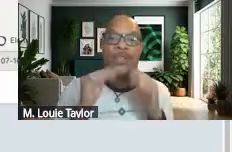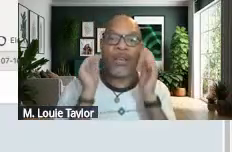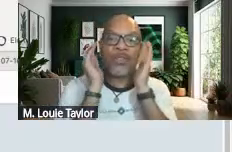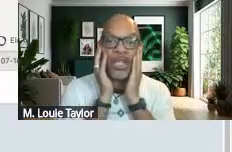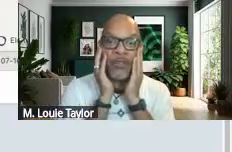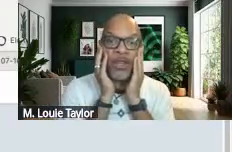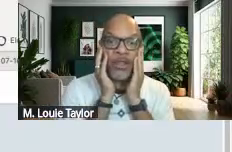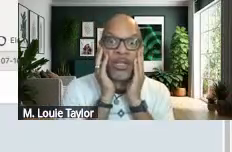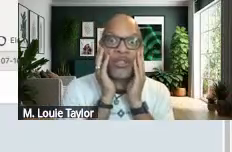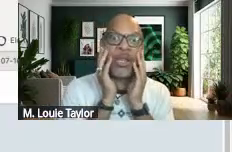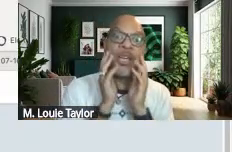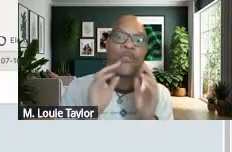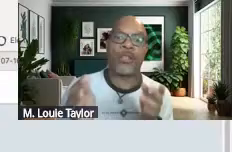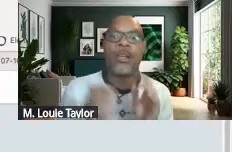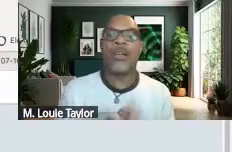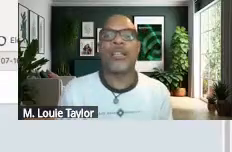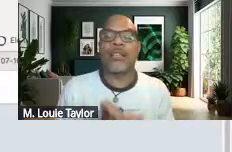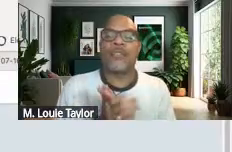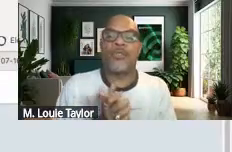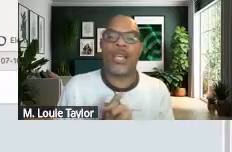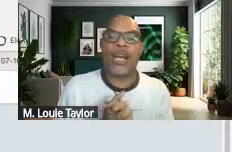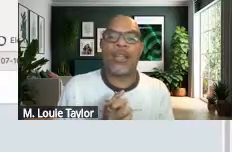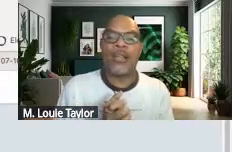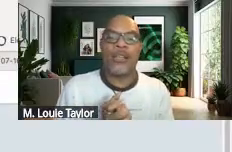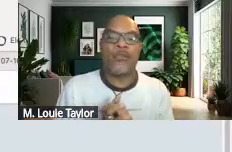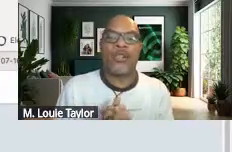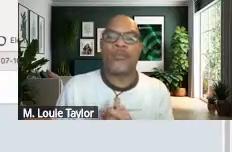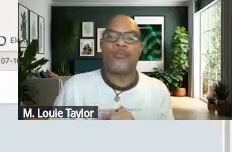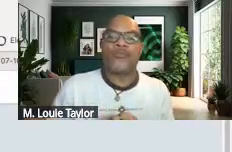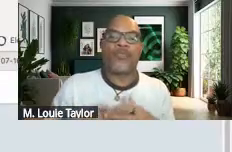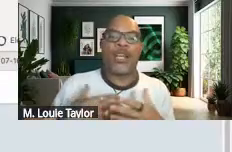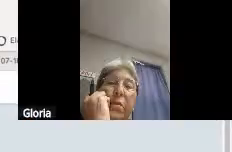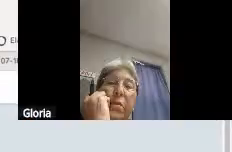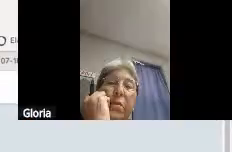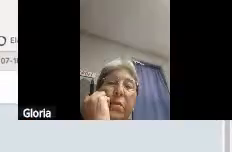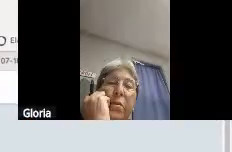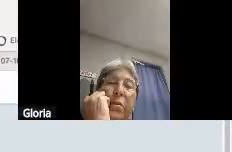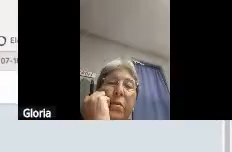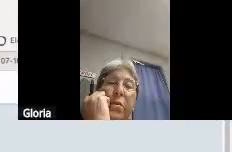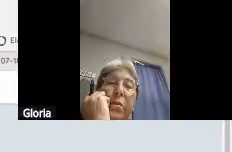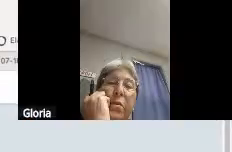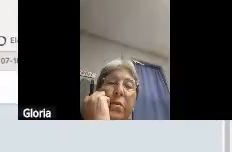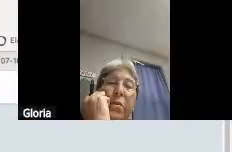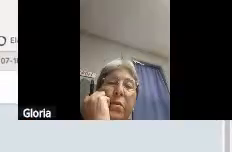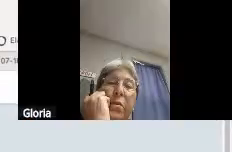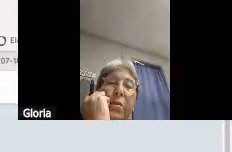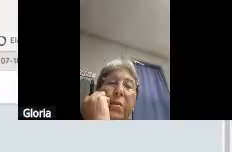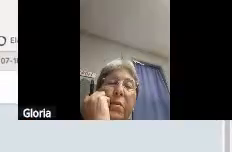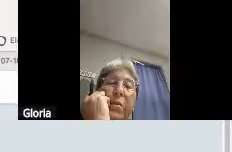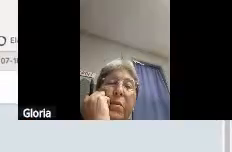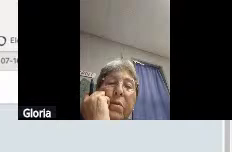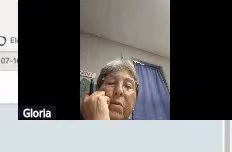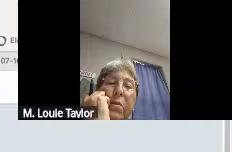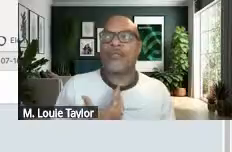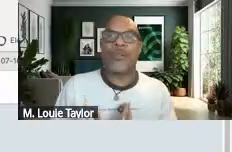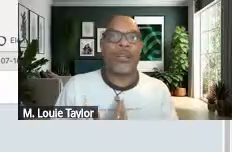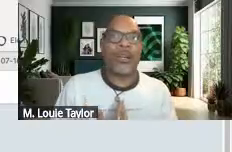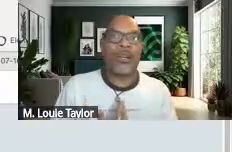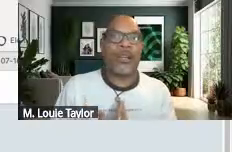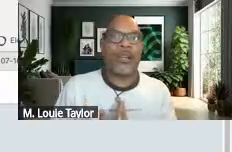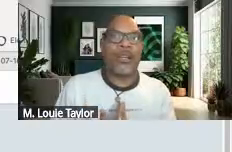Hey, have you looked at that video I sent you? Hey, have you?" Yeah. Instead of doing that, you know, I can go in and say, you